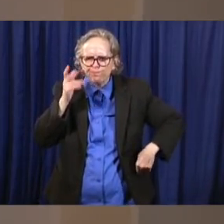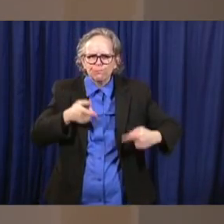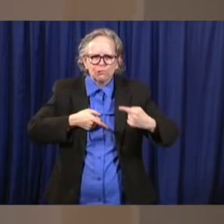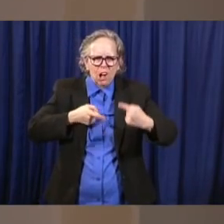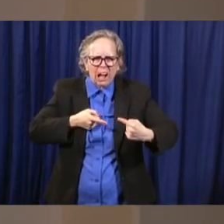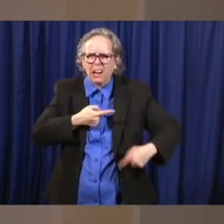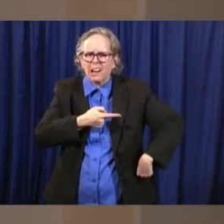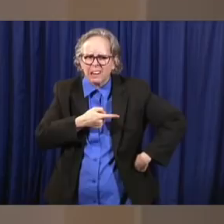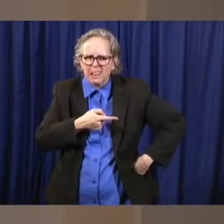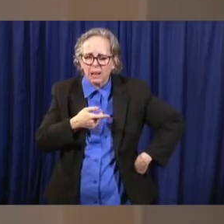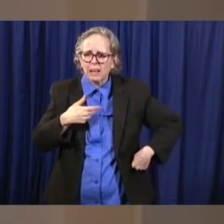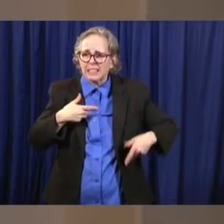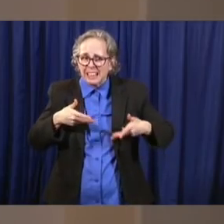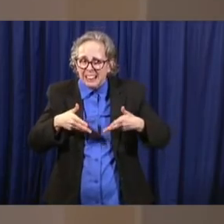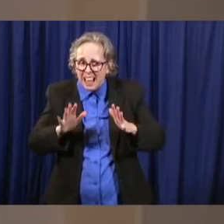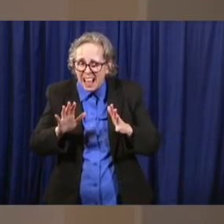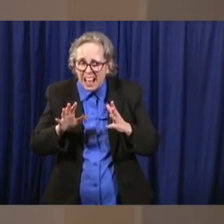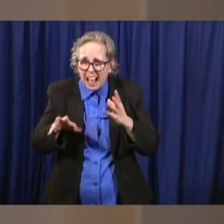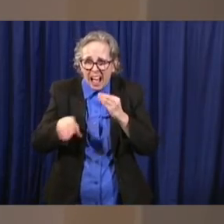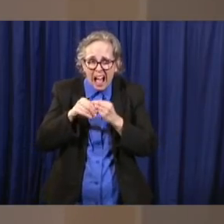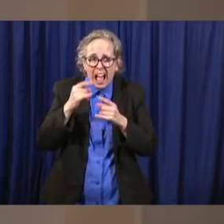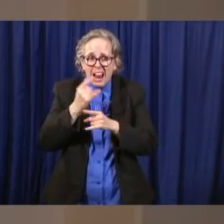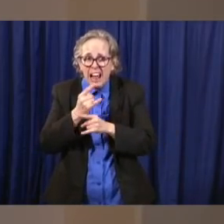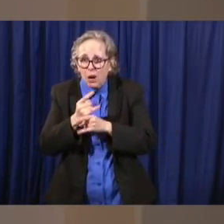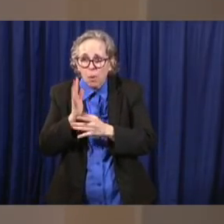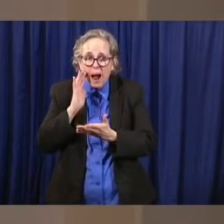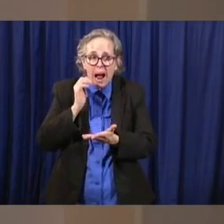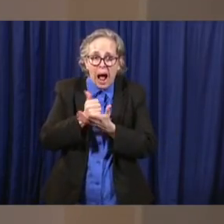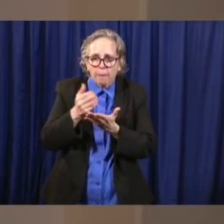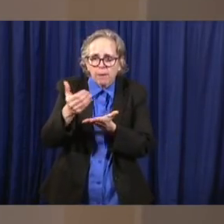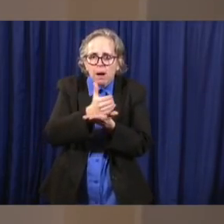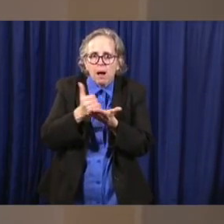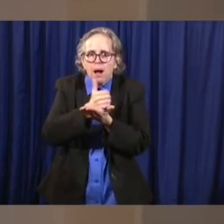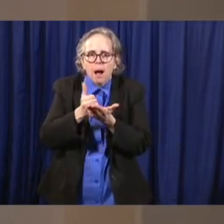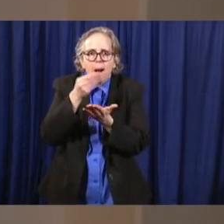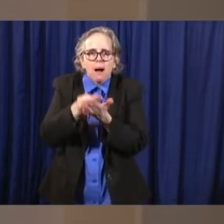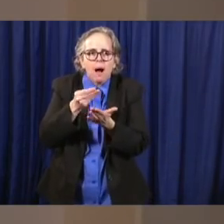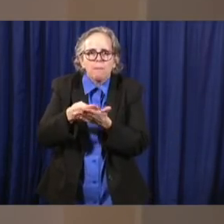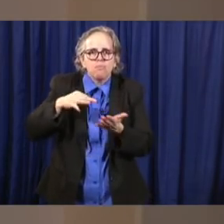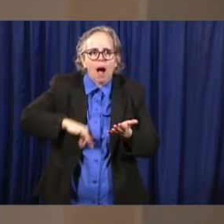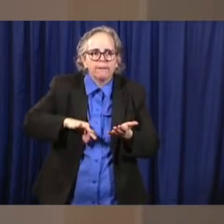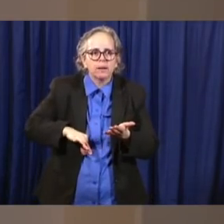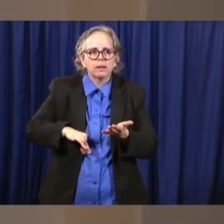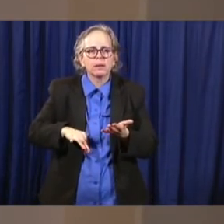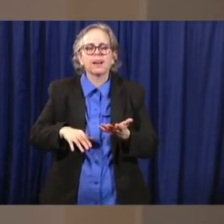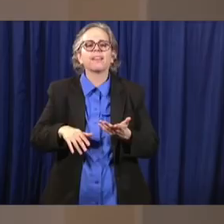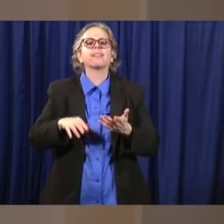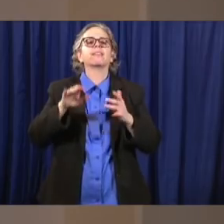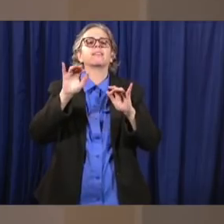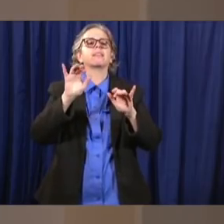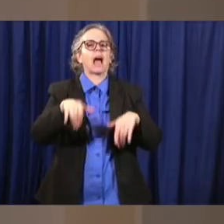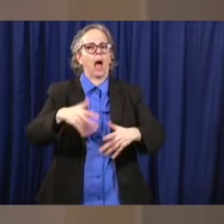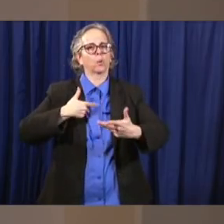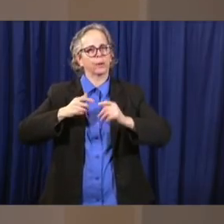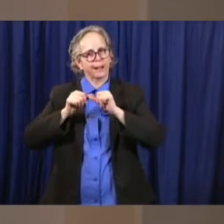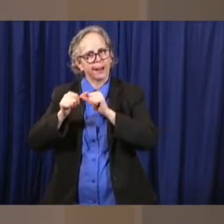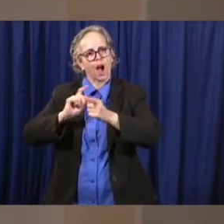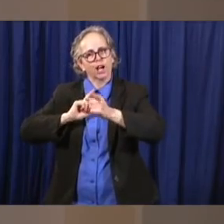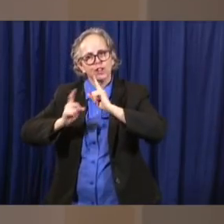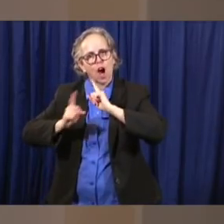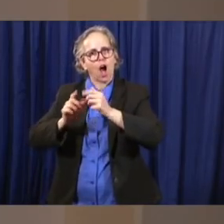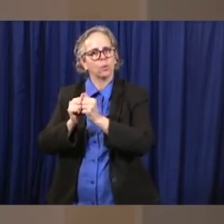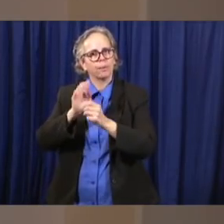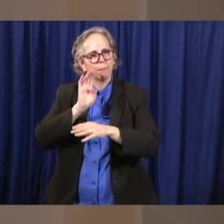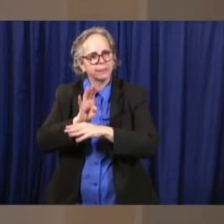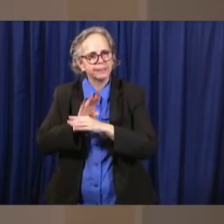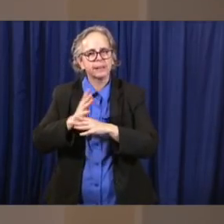ends meet. And so it's really just that dialogue that we continue to have with businesses about ways that we can help them get through